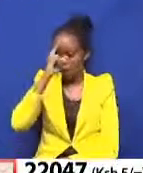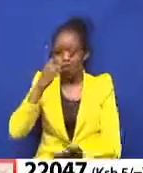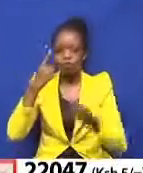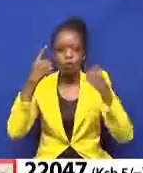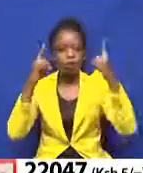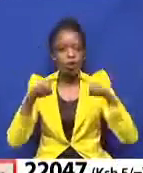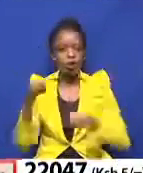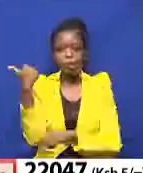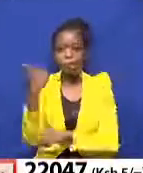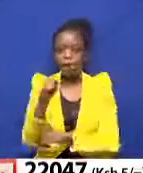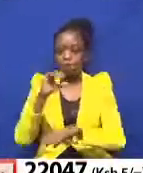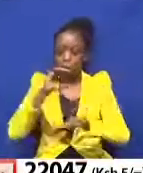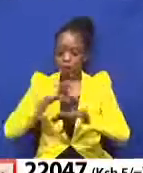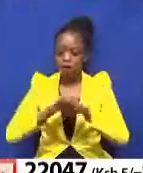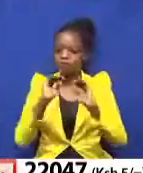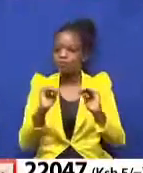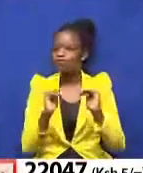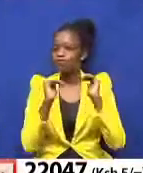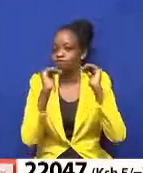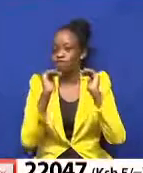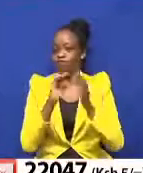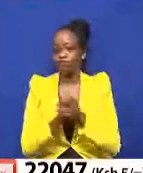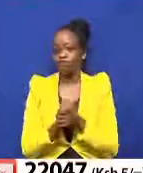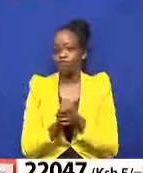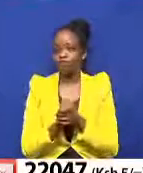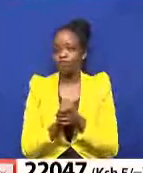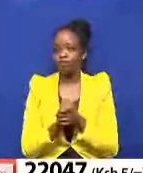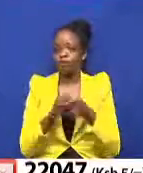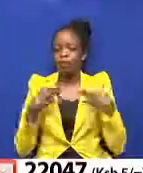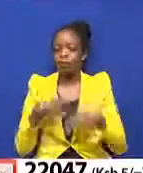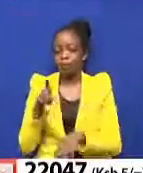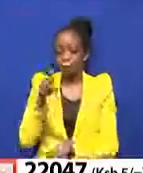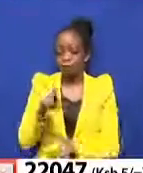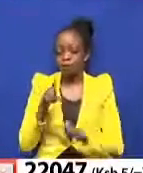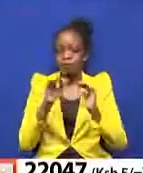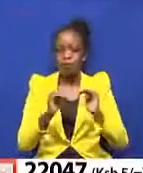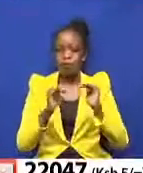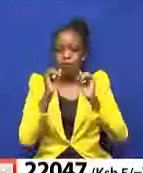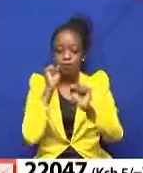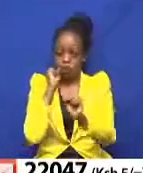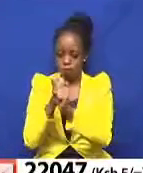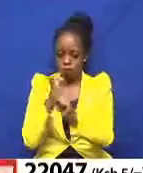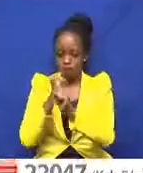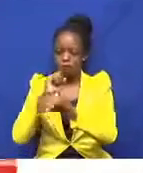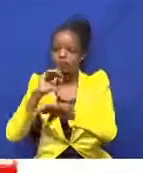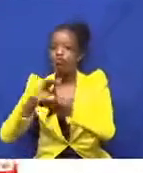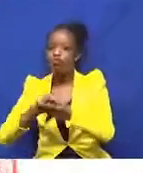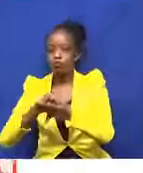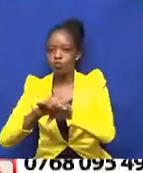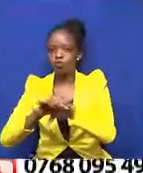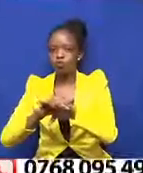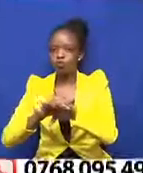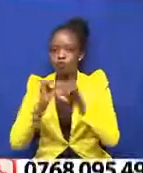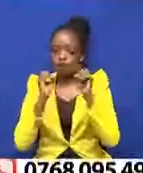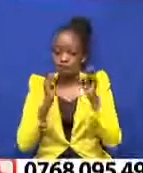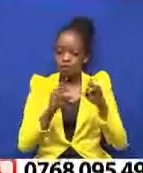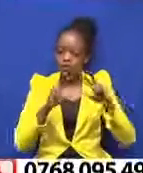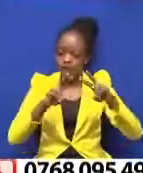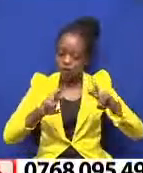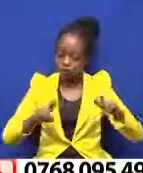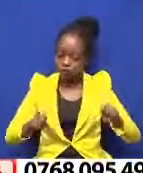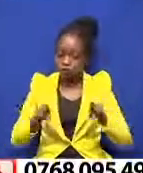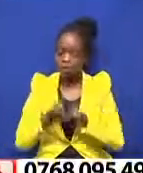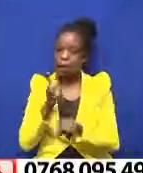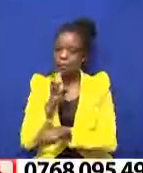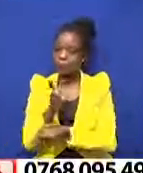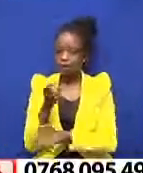officers not get promoted. Because the people must be promoted because of their performance. Because if we do the analytics like we saw